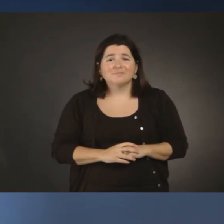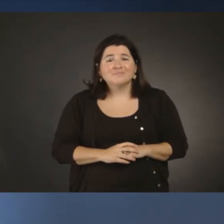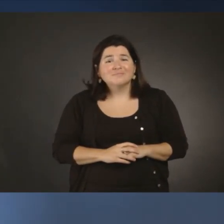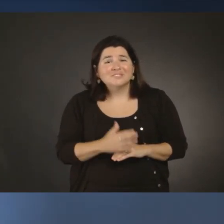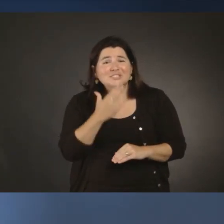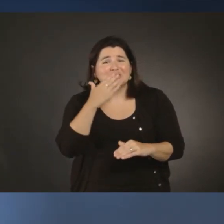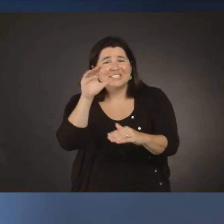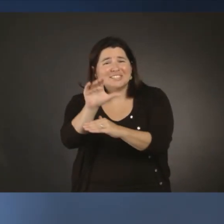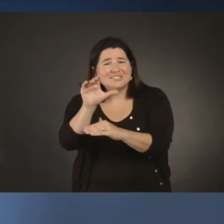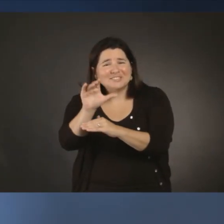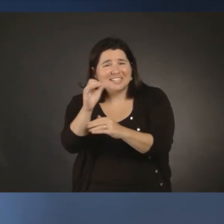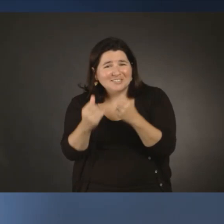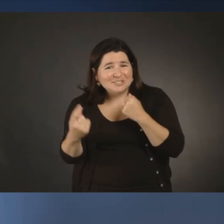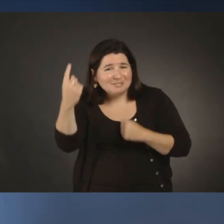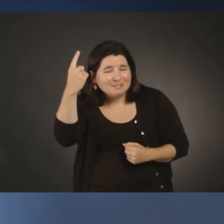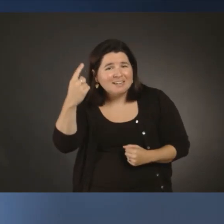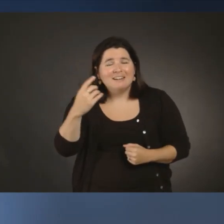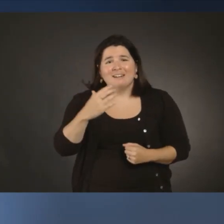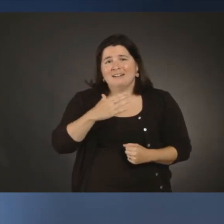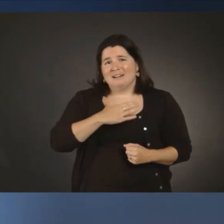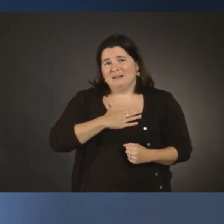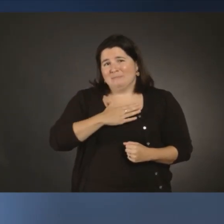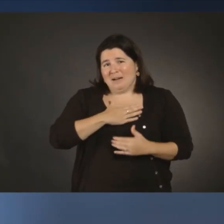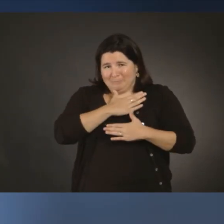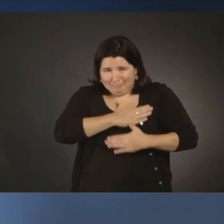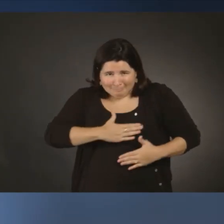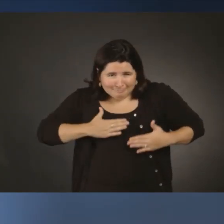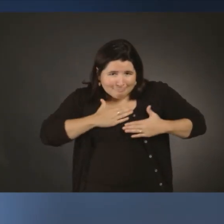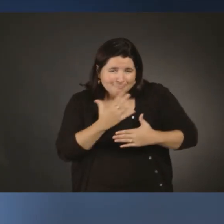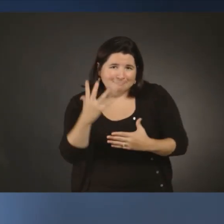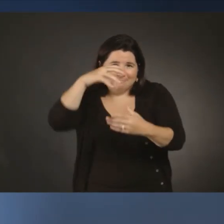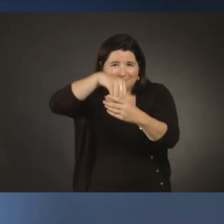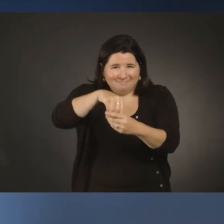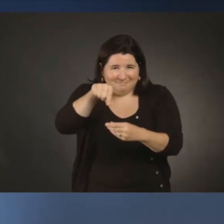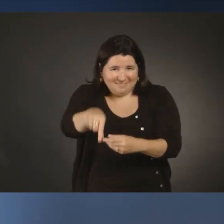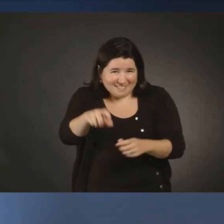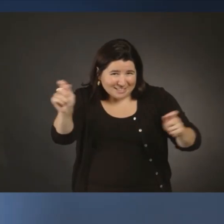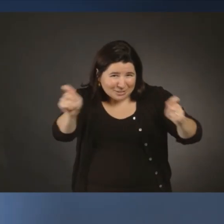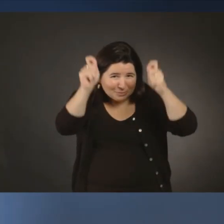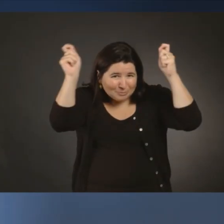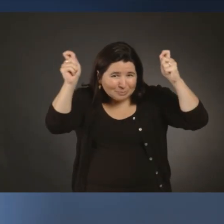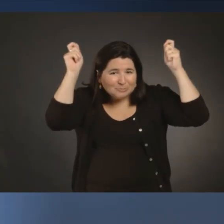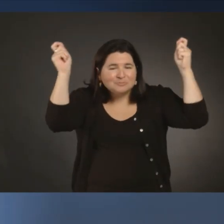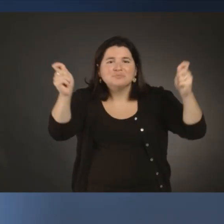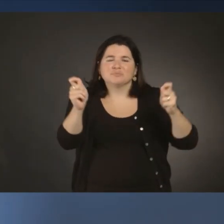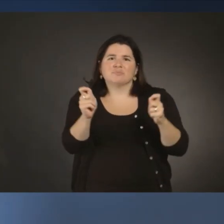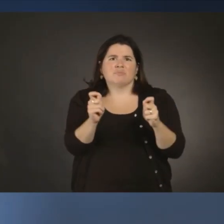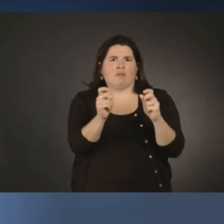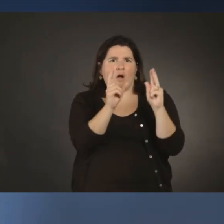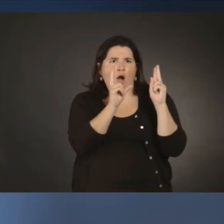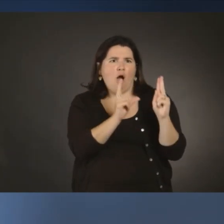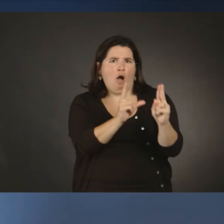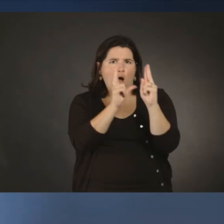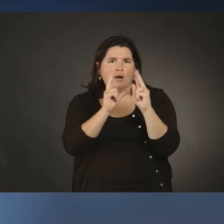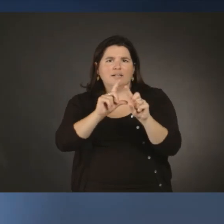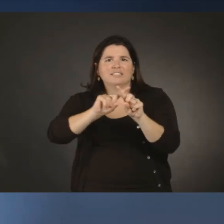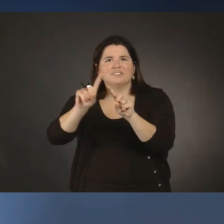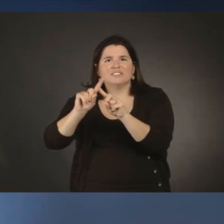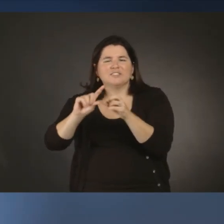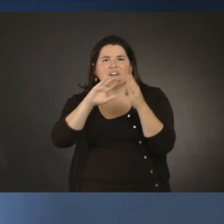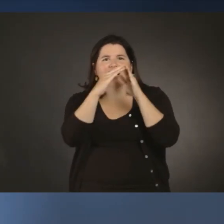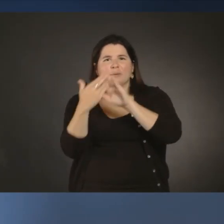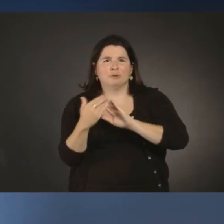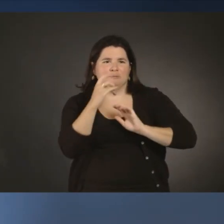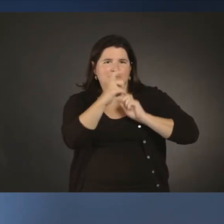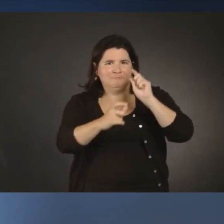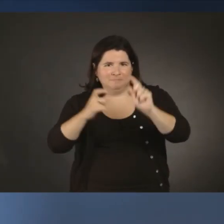Well, good evening, everybody. It is my distinct pleasure to be part of this celebration, which honors the many community contributions made over